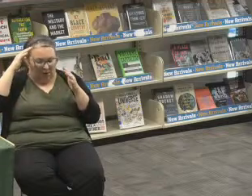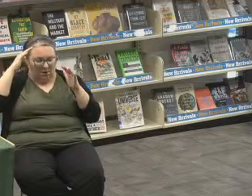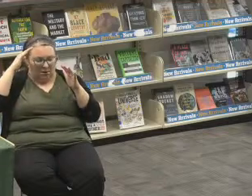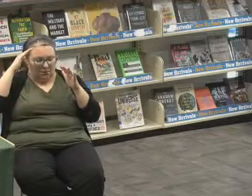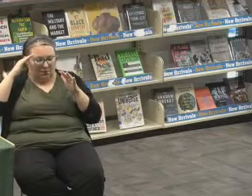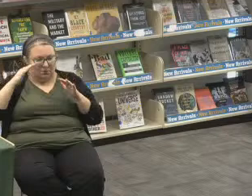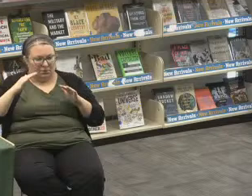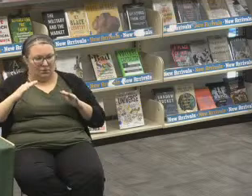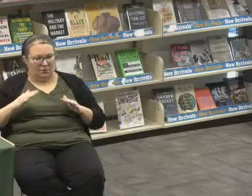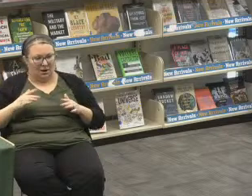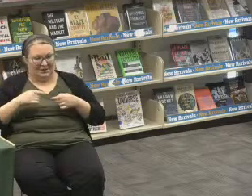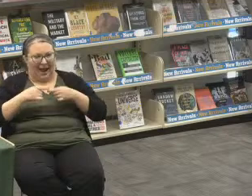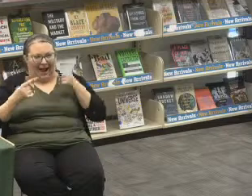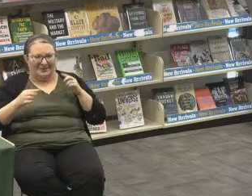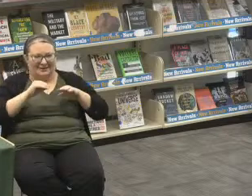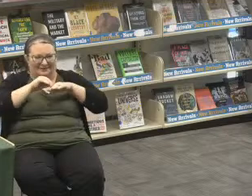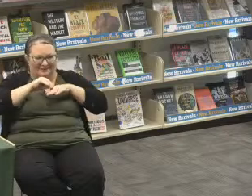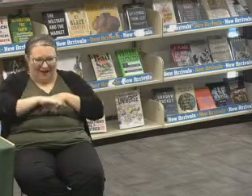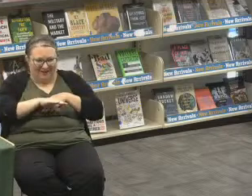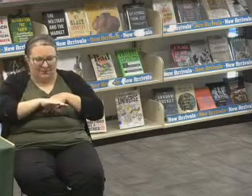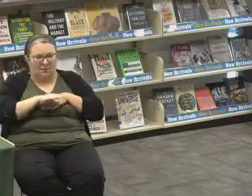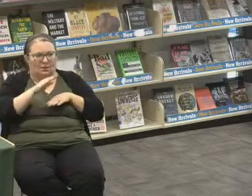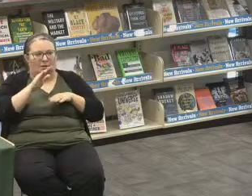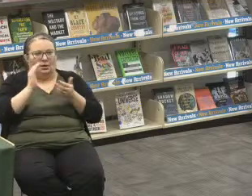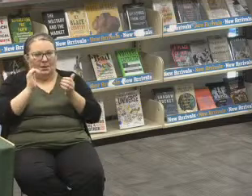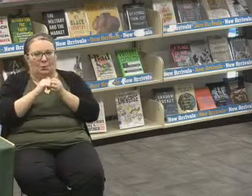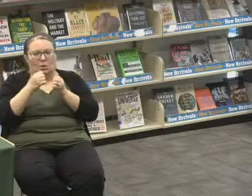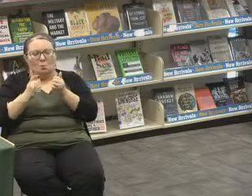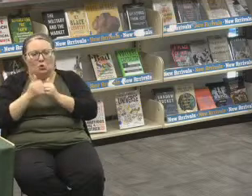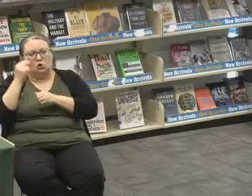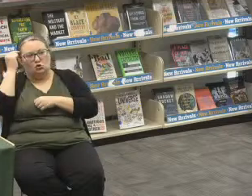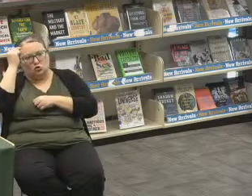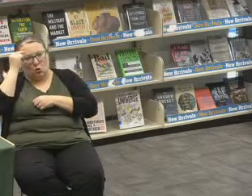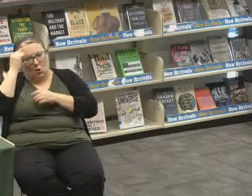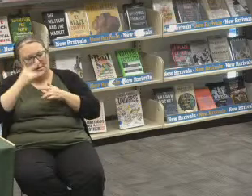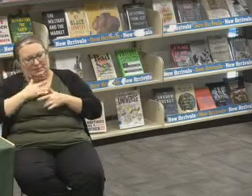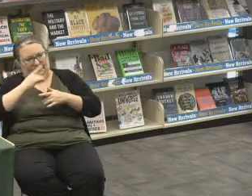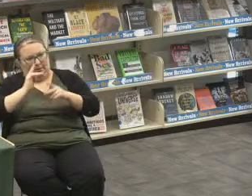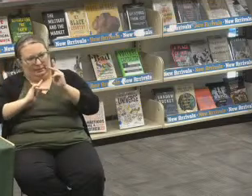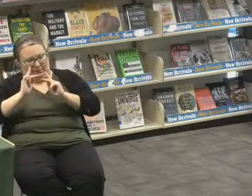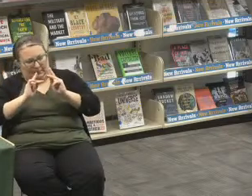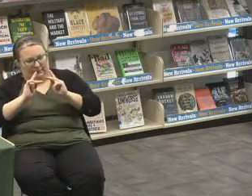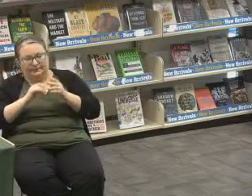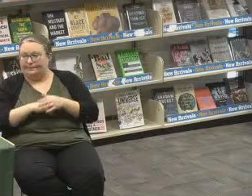stimulant has the opposite effect of what it does with most neurotypical people.